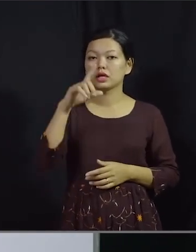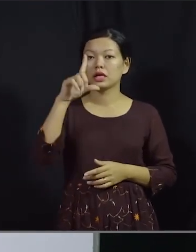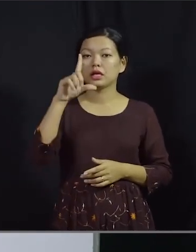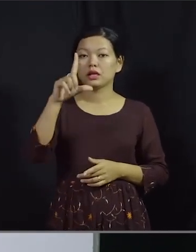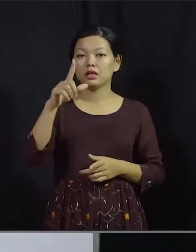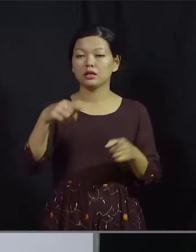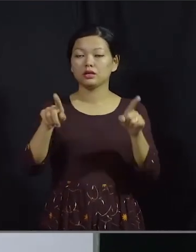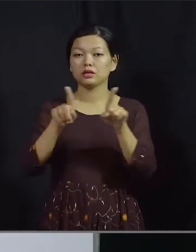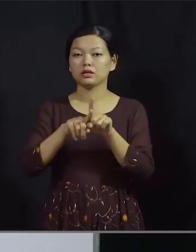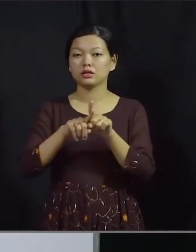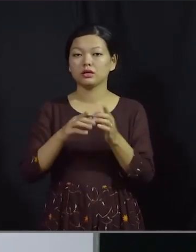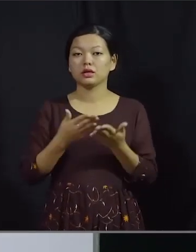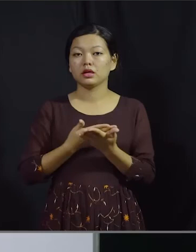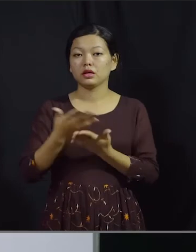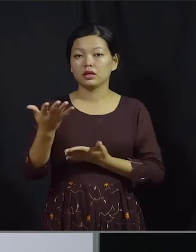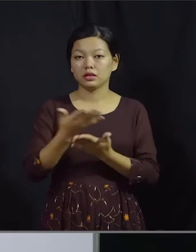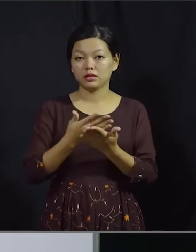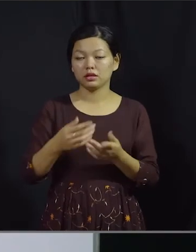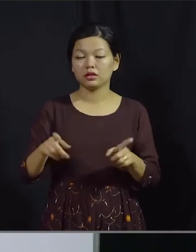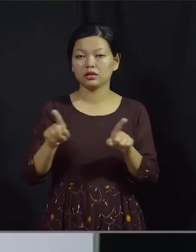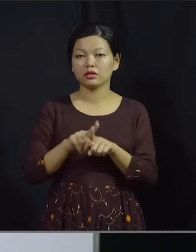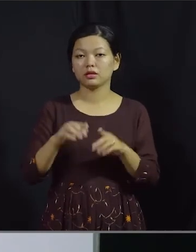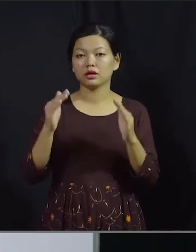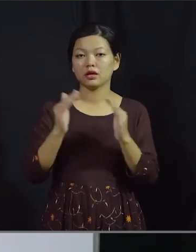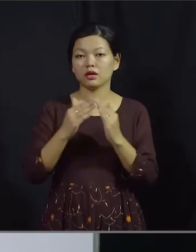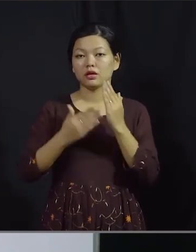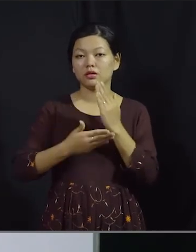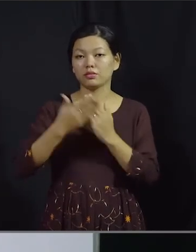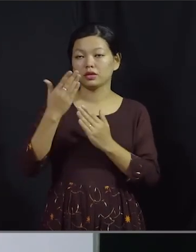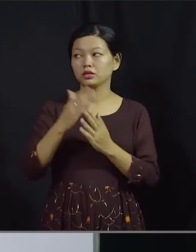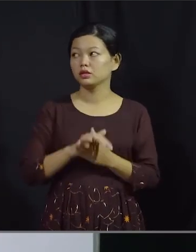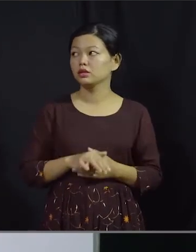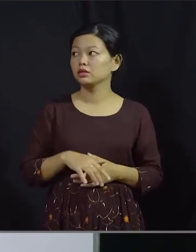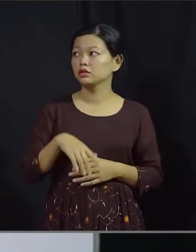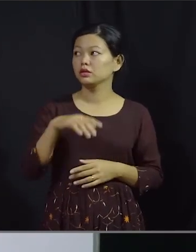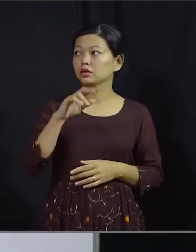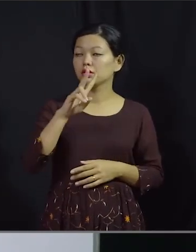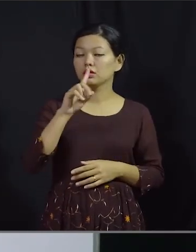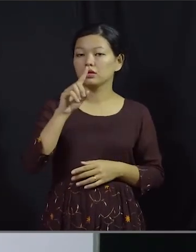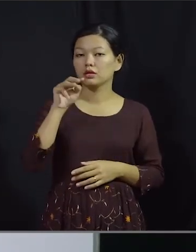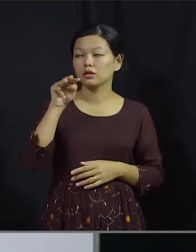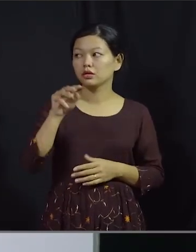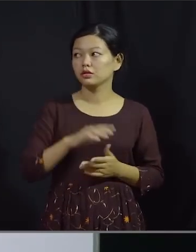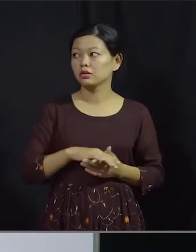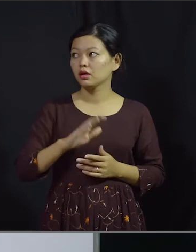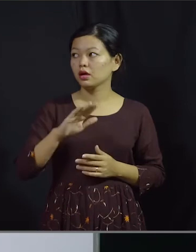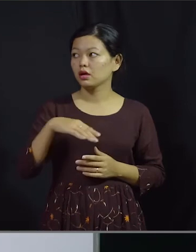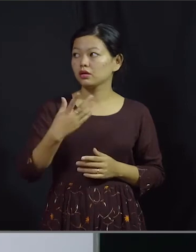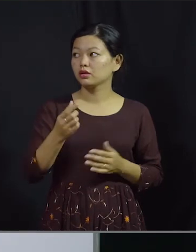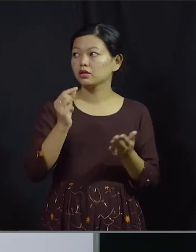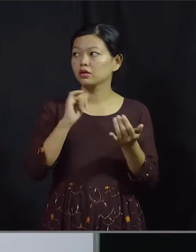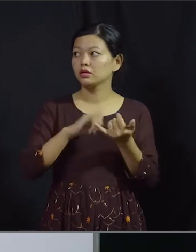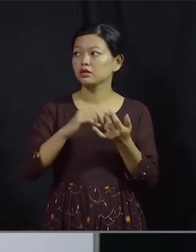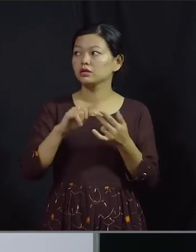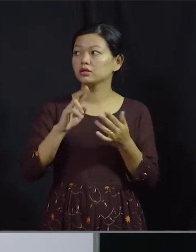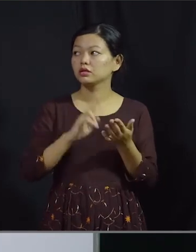particular is by land and building, that is 21,000, that we have already journalized. And also we have by sundry creditors